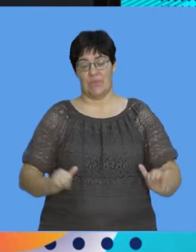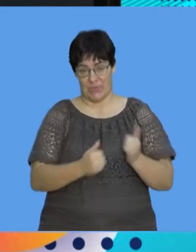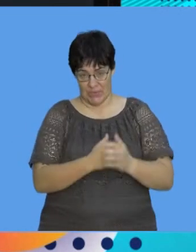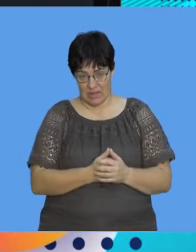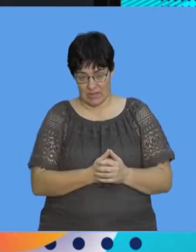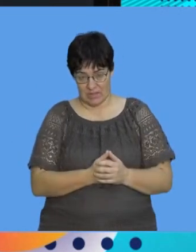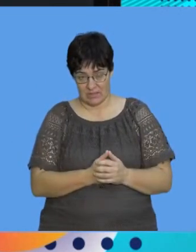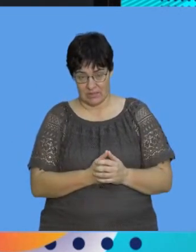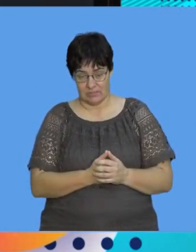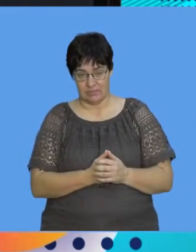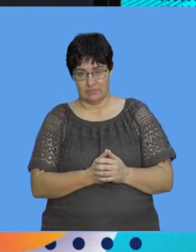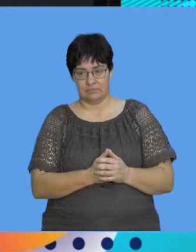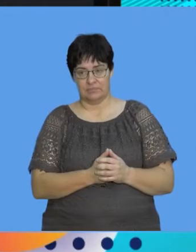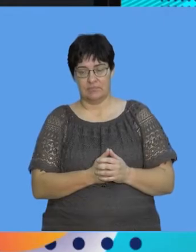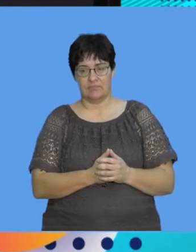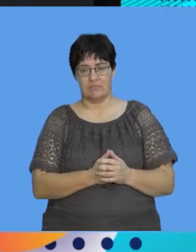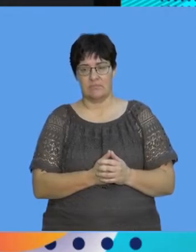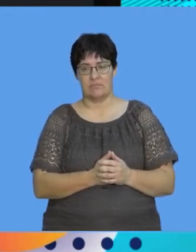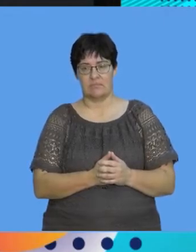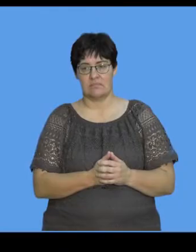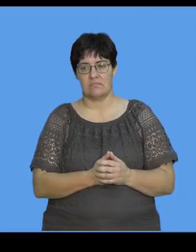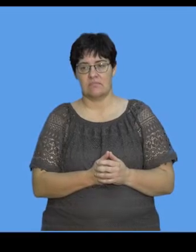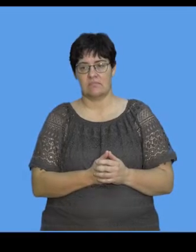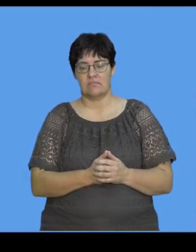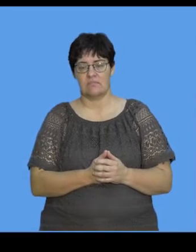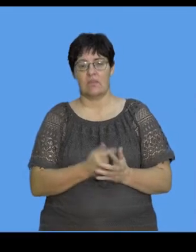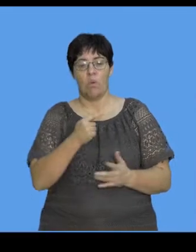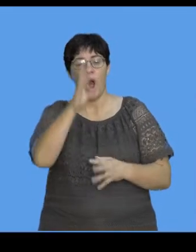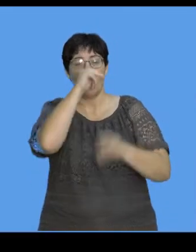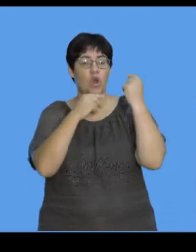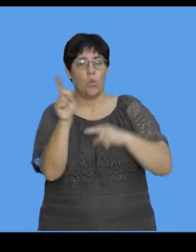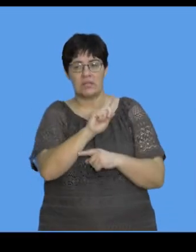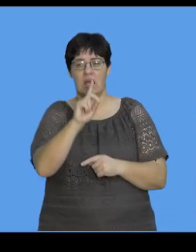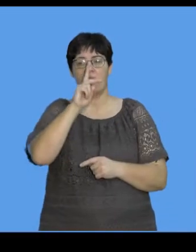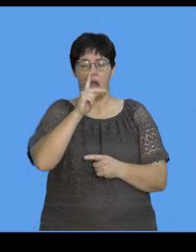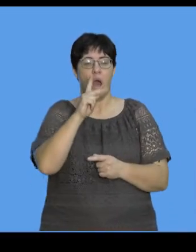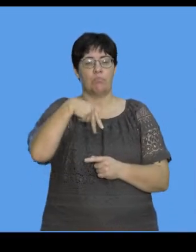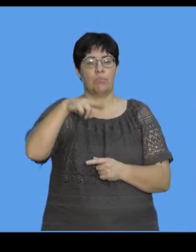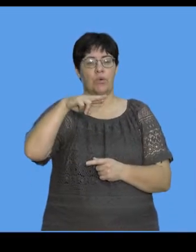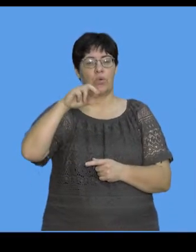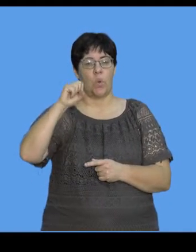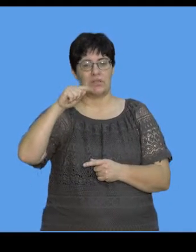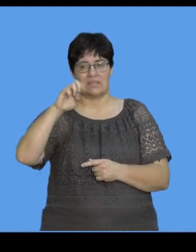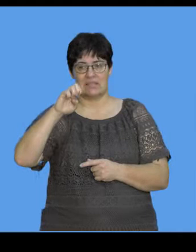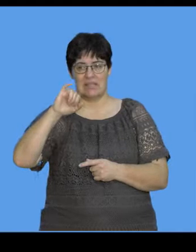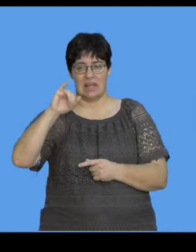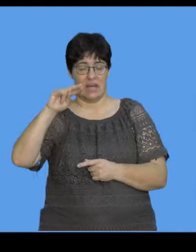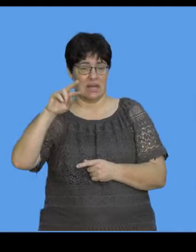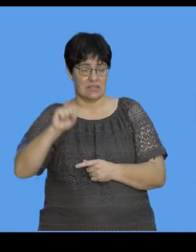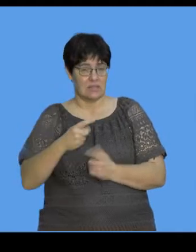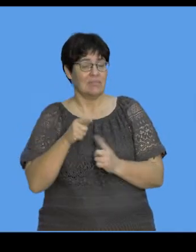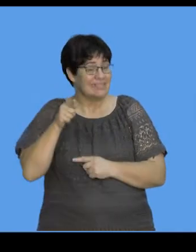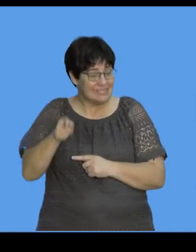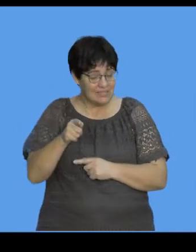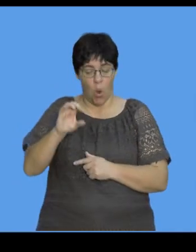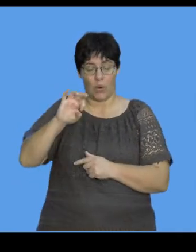really important for the building of our body. Okay, we're going to learn about proteins later, and that is organic, and